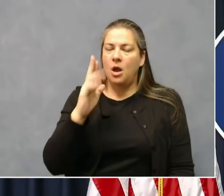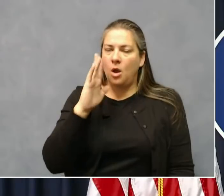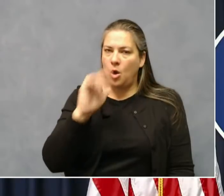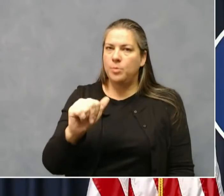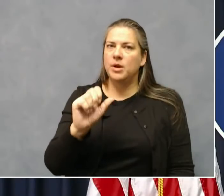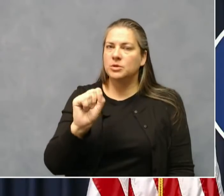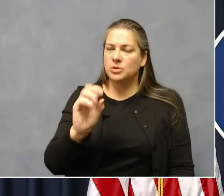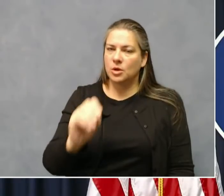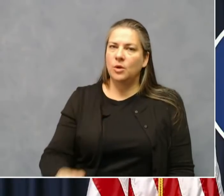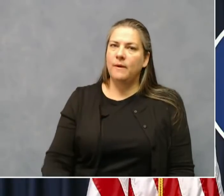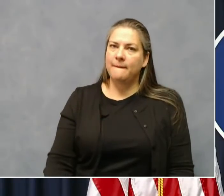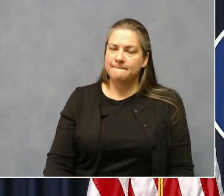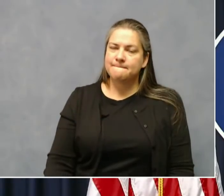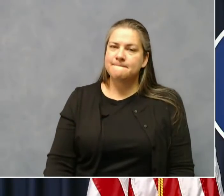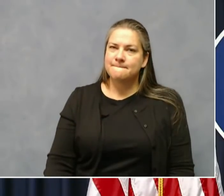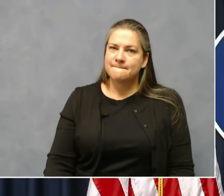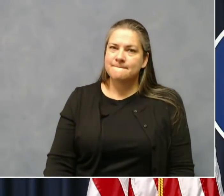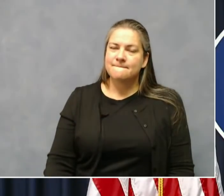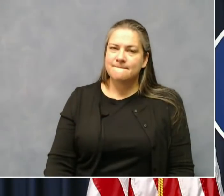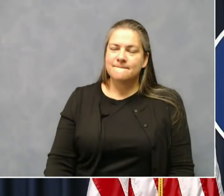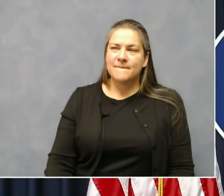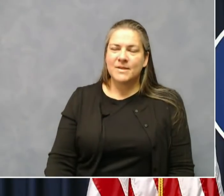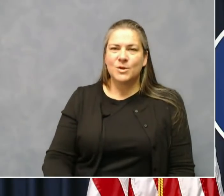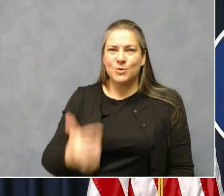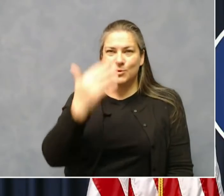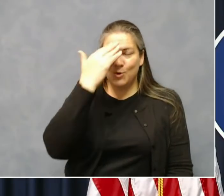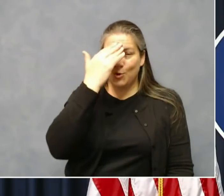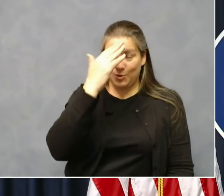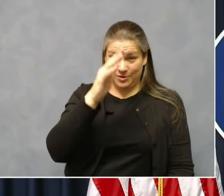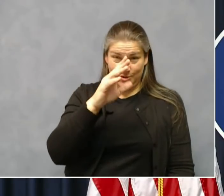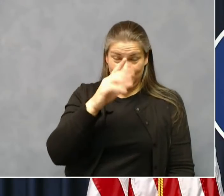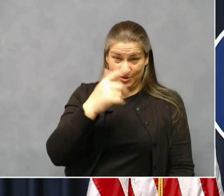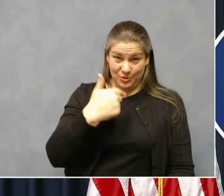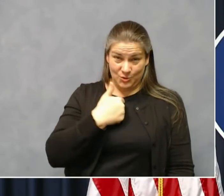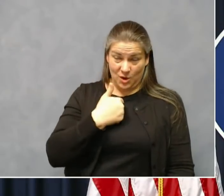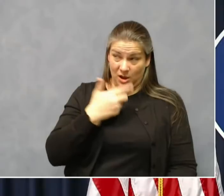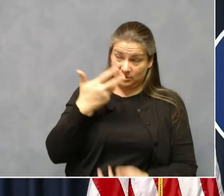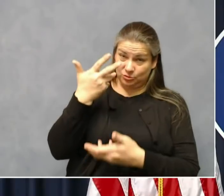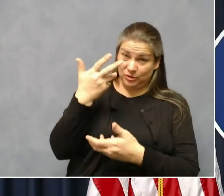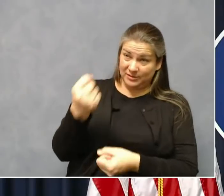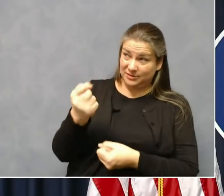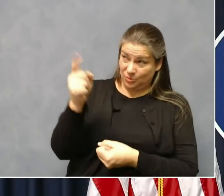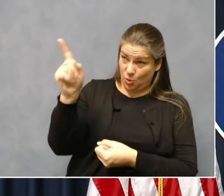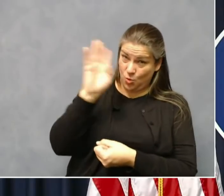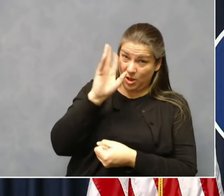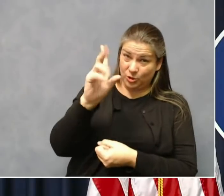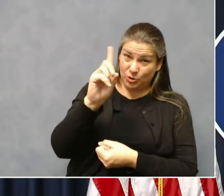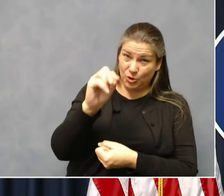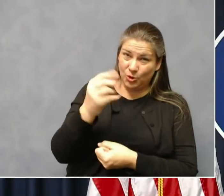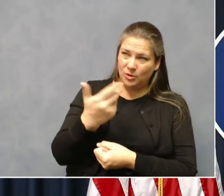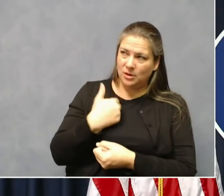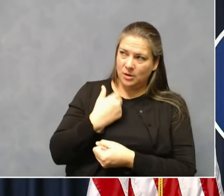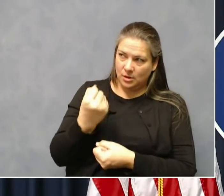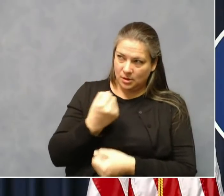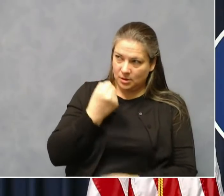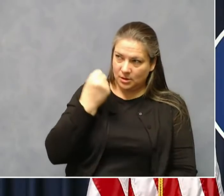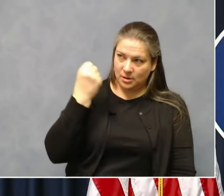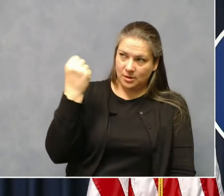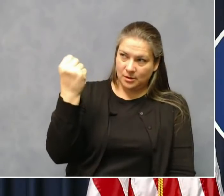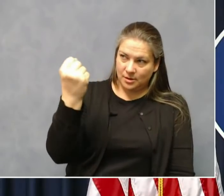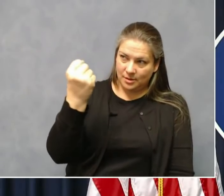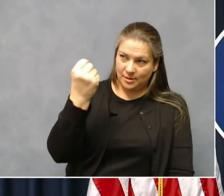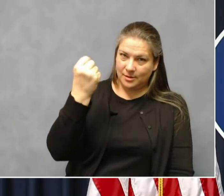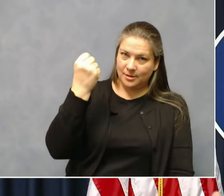It's hard to have faith in Congress acting after we've needed it for so long. And remember, with all the different things we